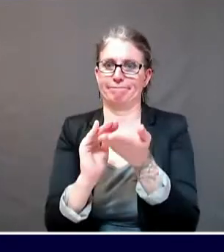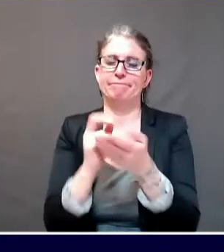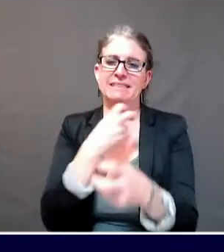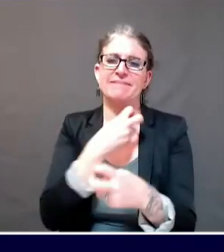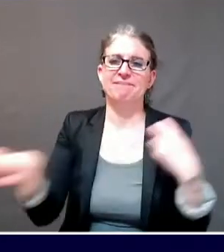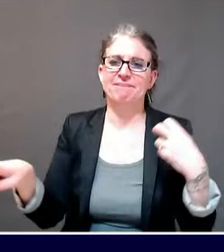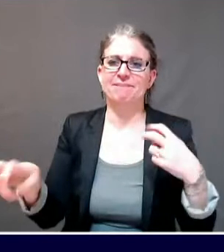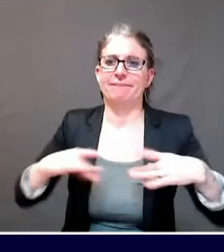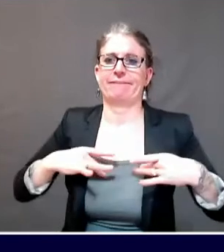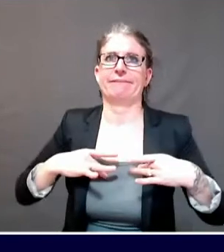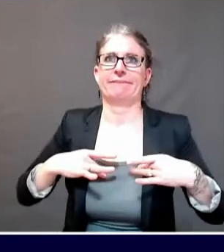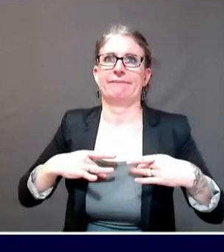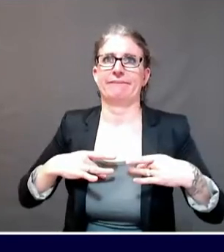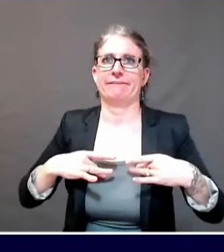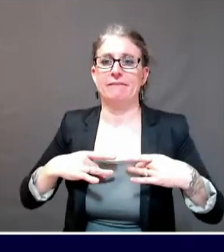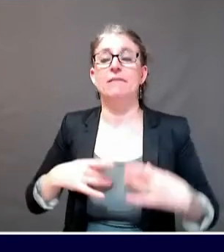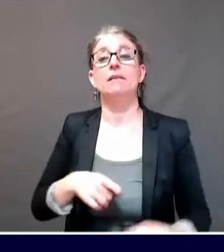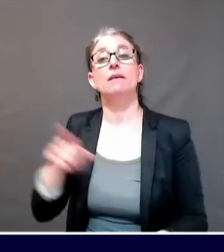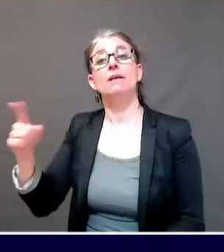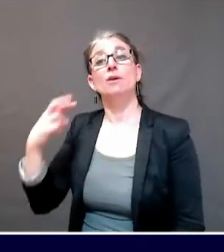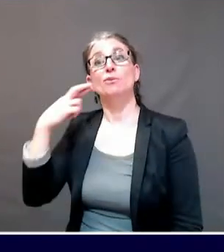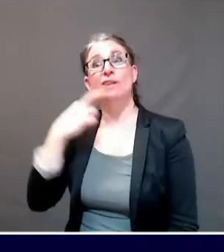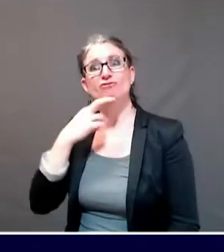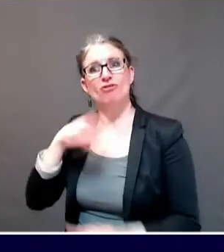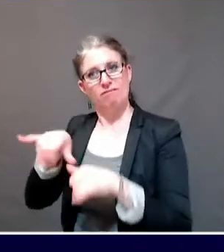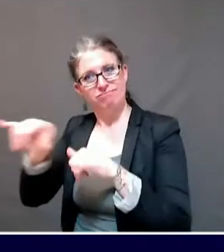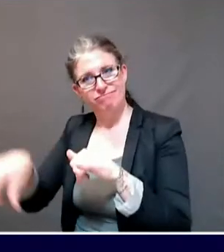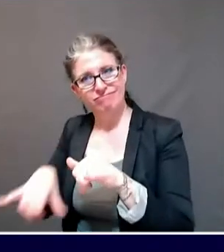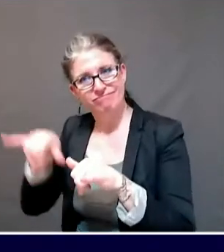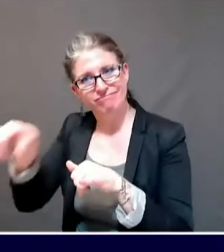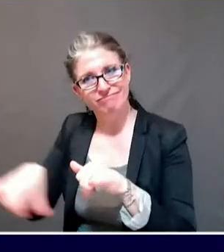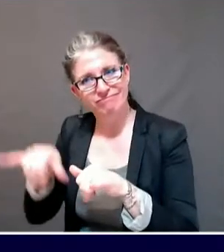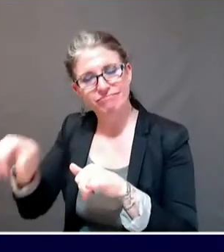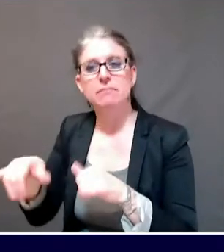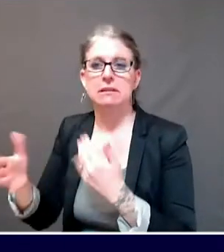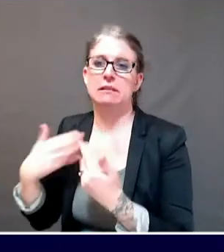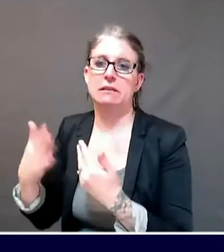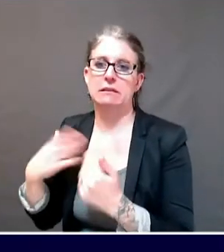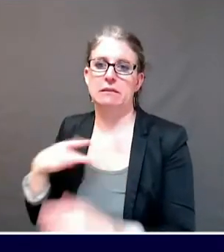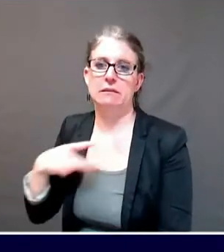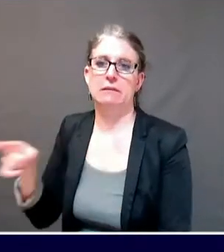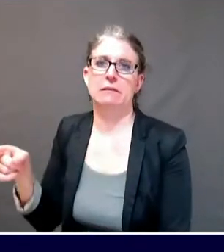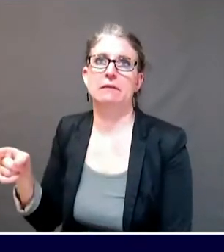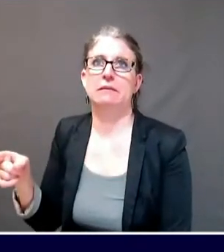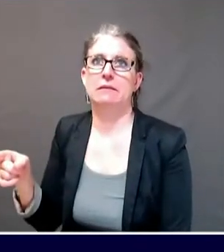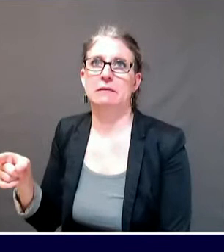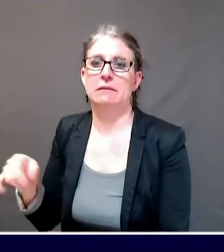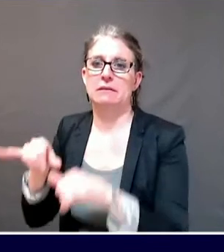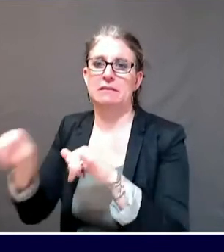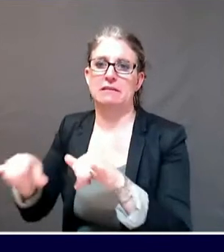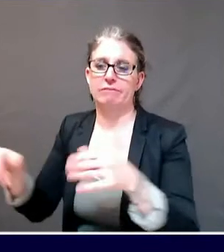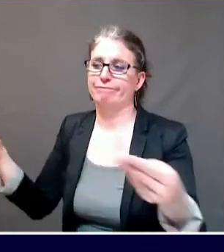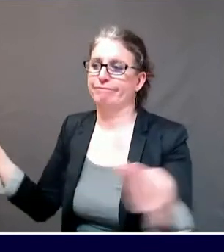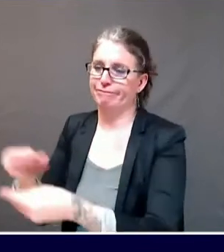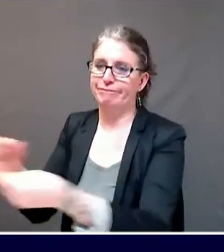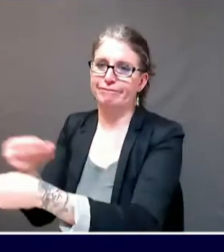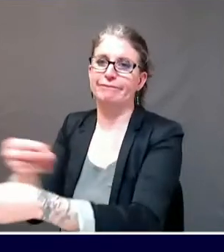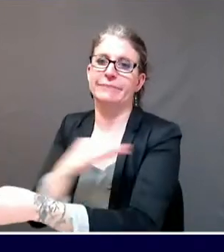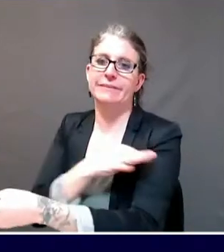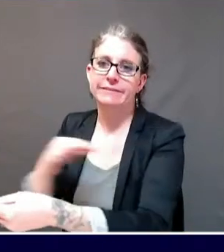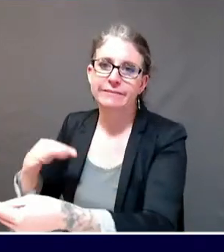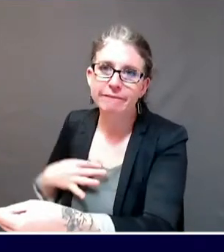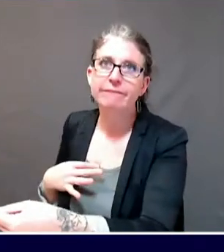close proximity and do essentially what amounts to that kind of contact tracing. So those who may have been exposed are notified.